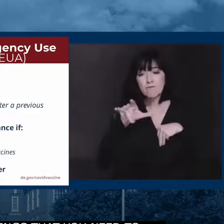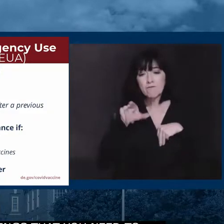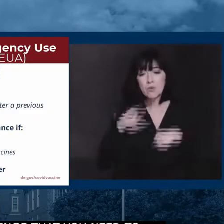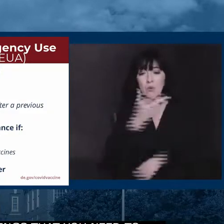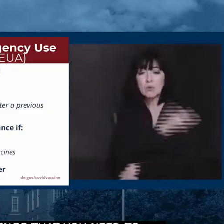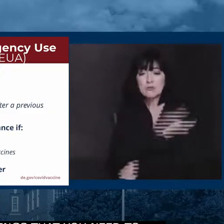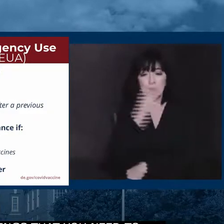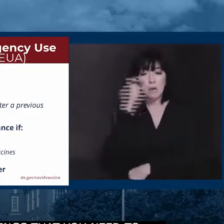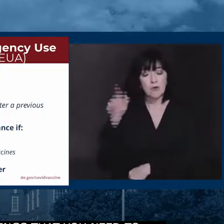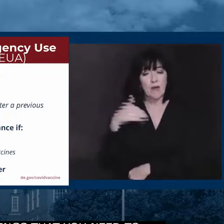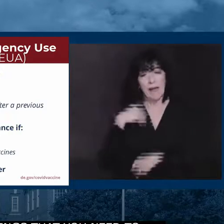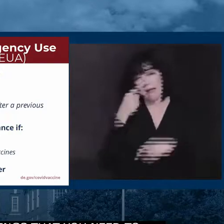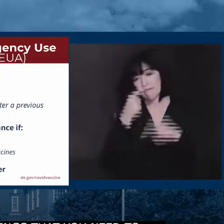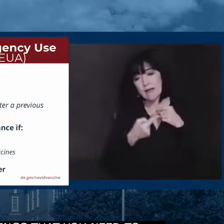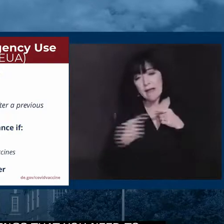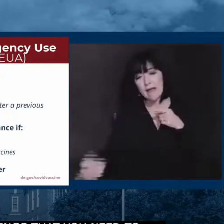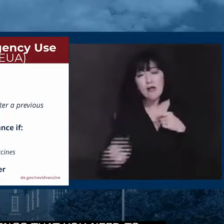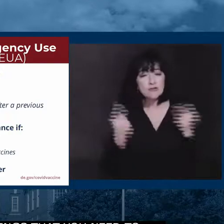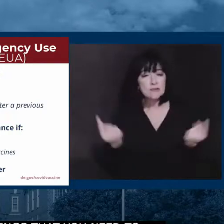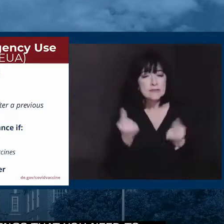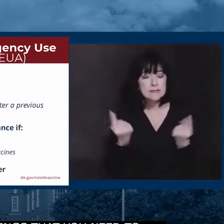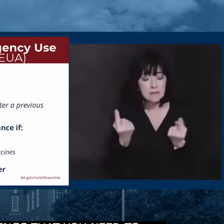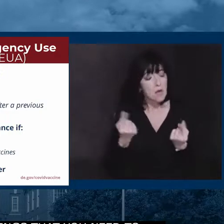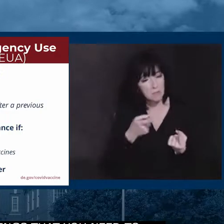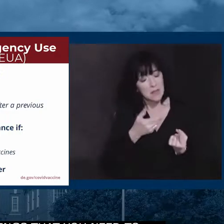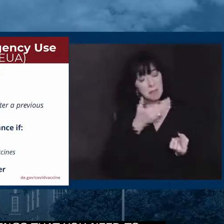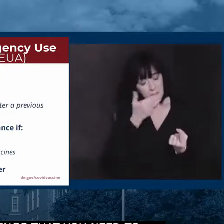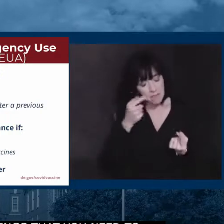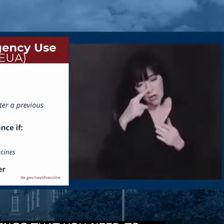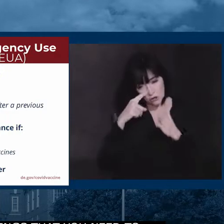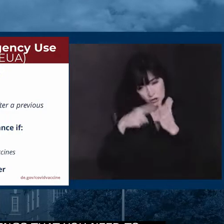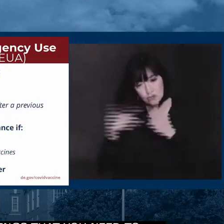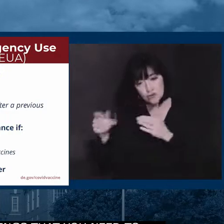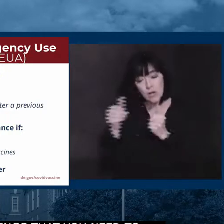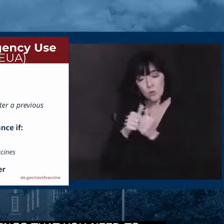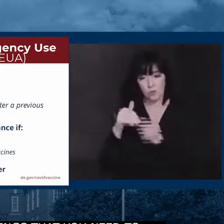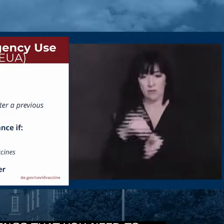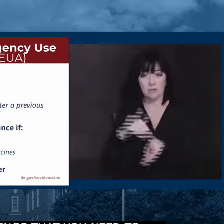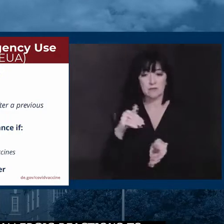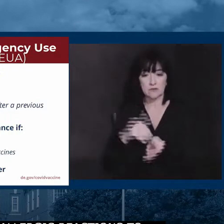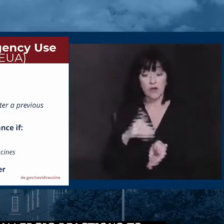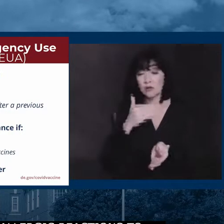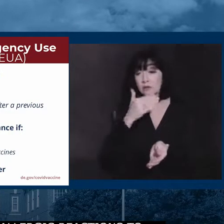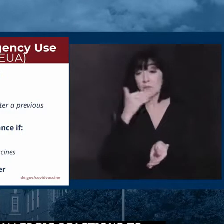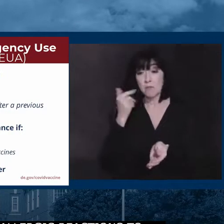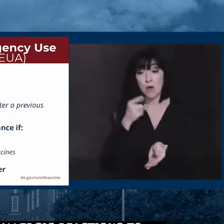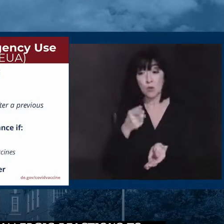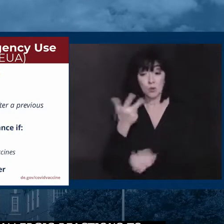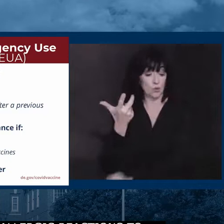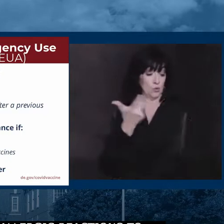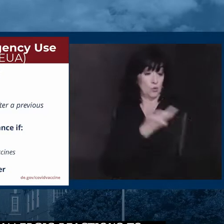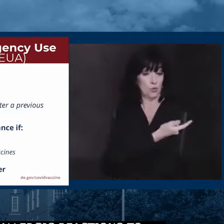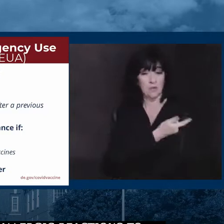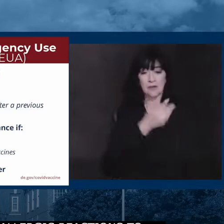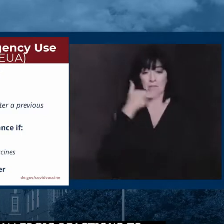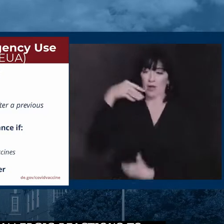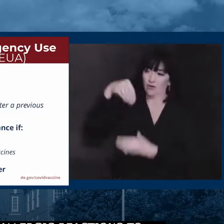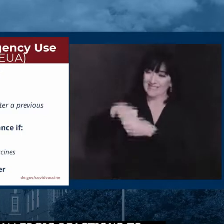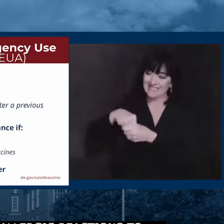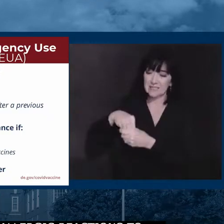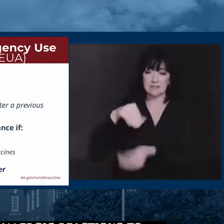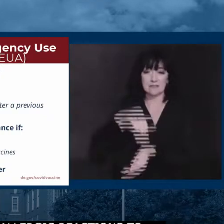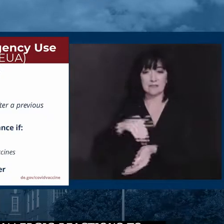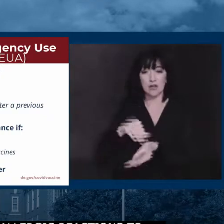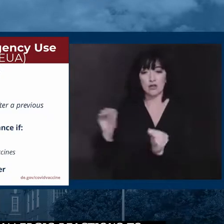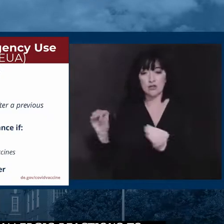about it. You want to make sure that you're getting your vaccine in a place that's equipped for serious allergic reactions, just in case that